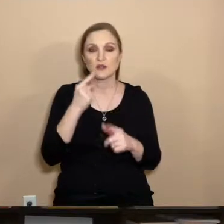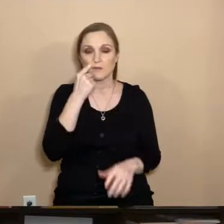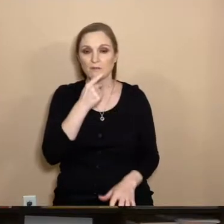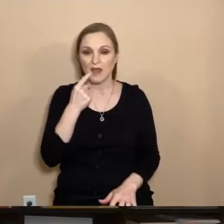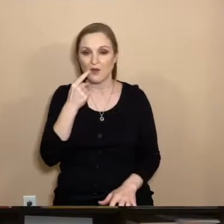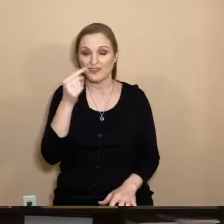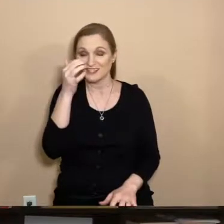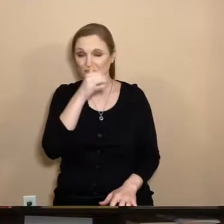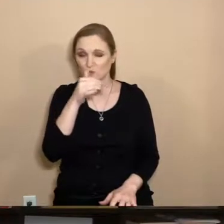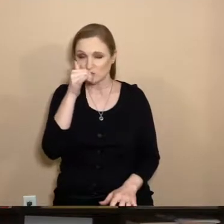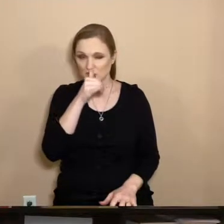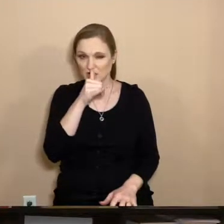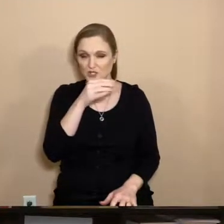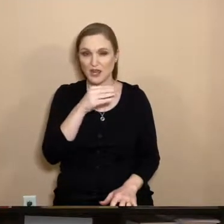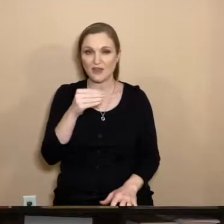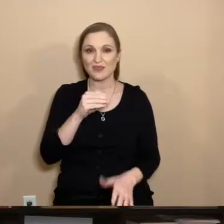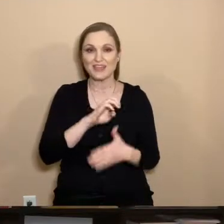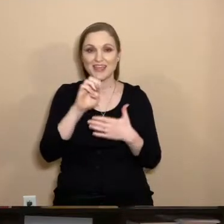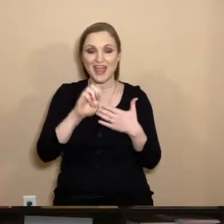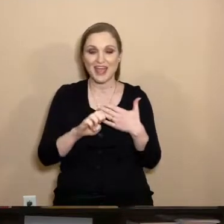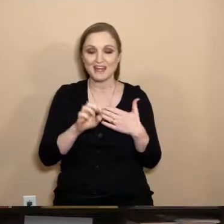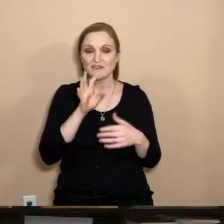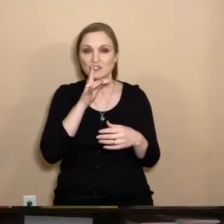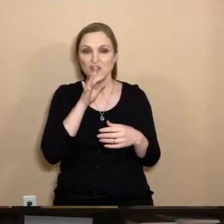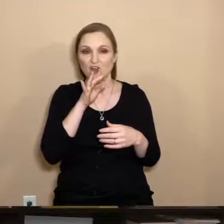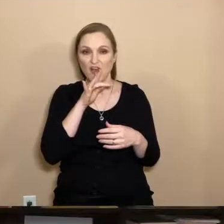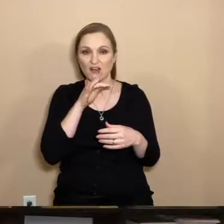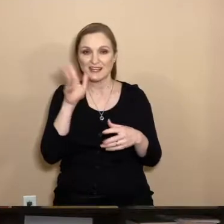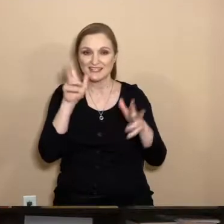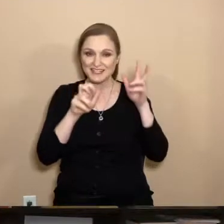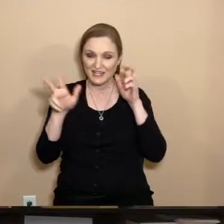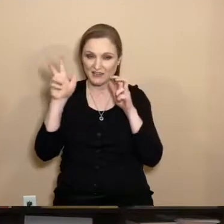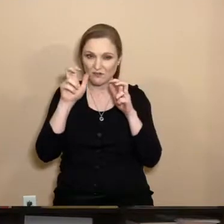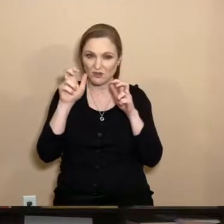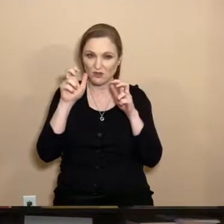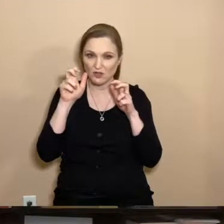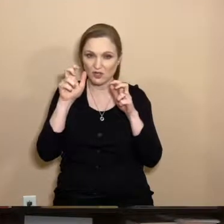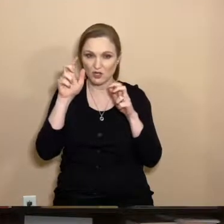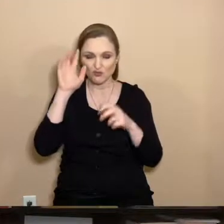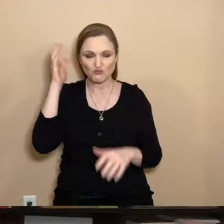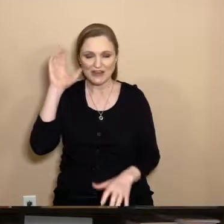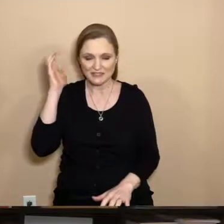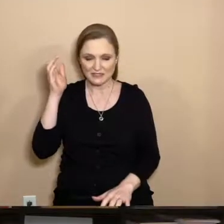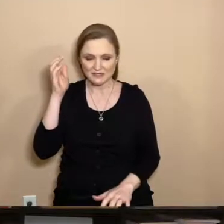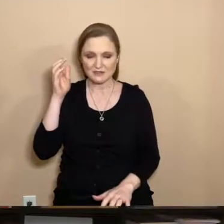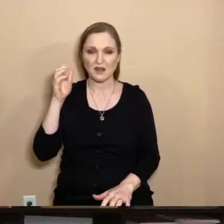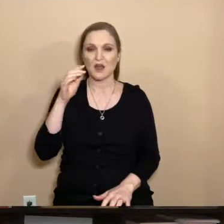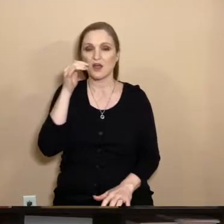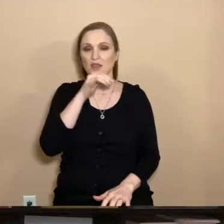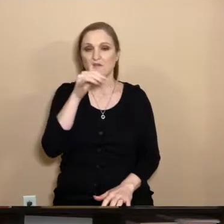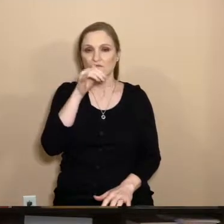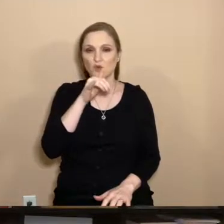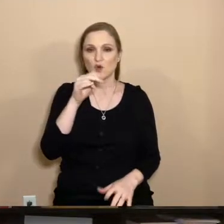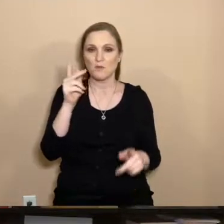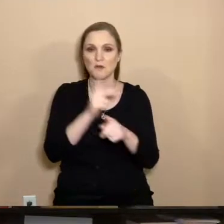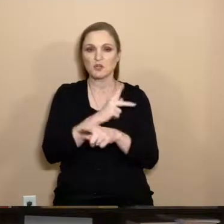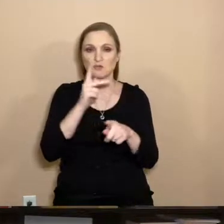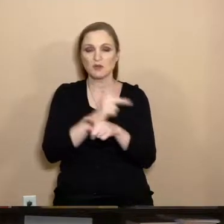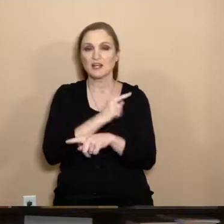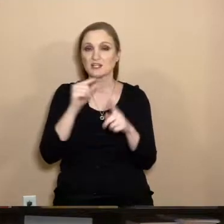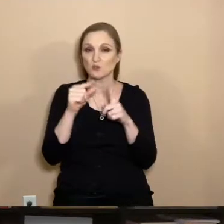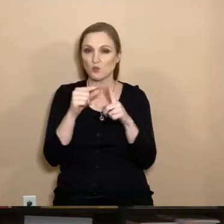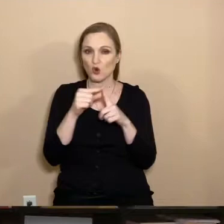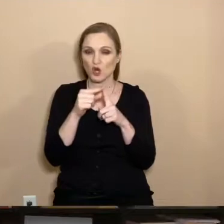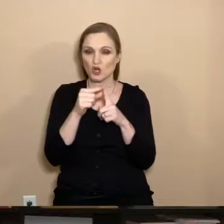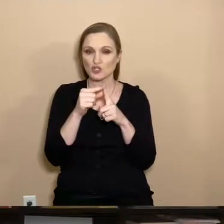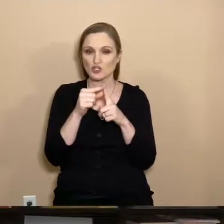is foolishness, and the end of his talk is evil madness. A fool multiplies words, though